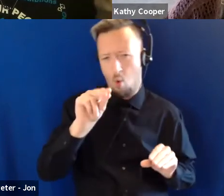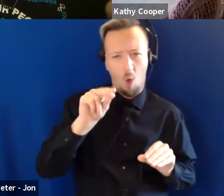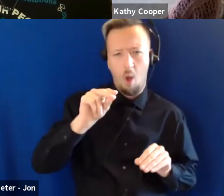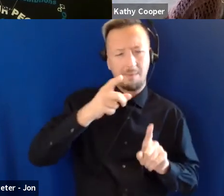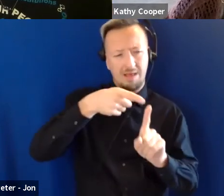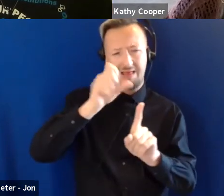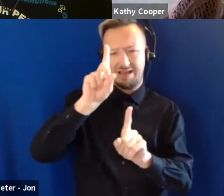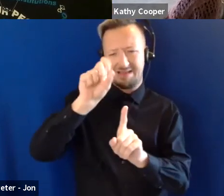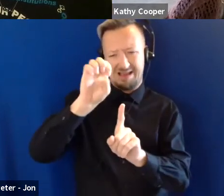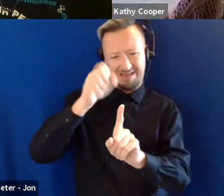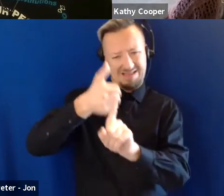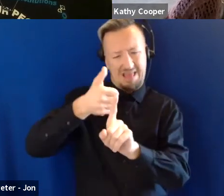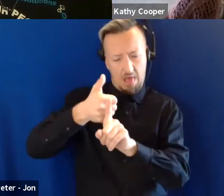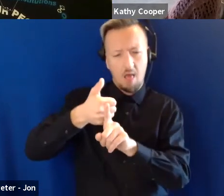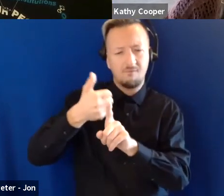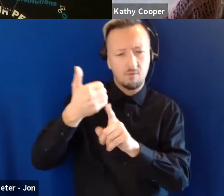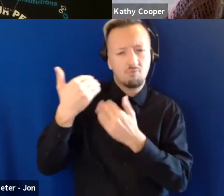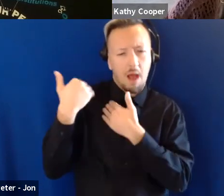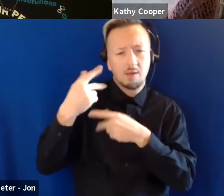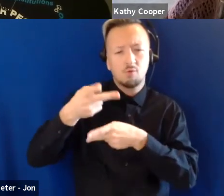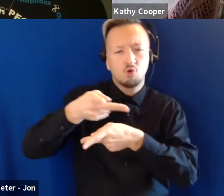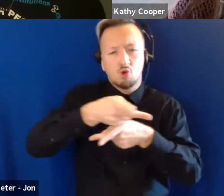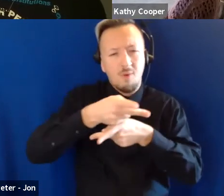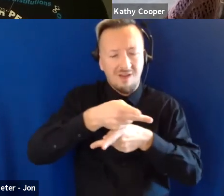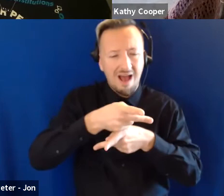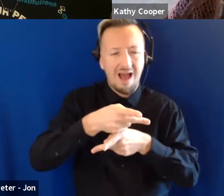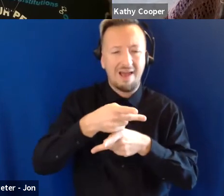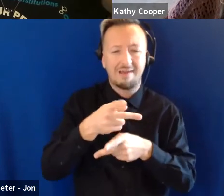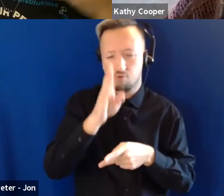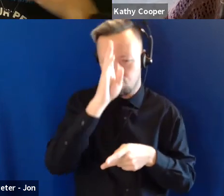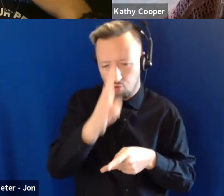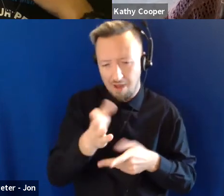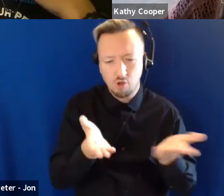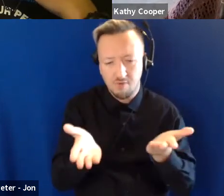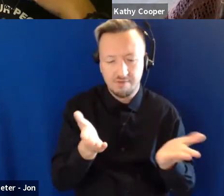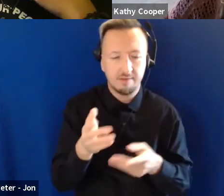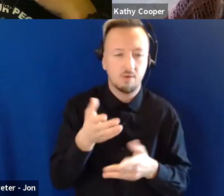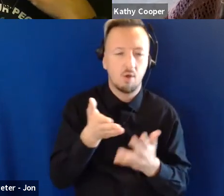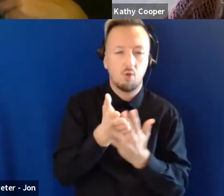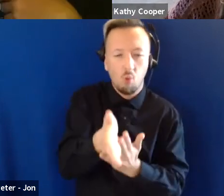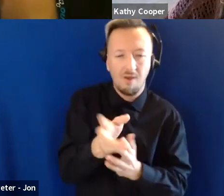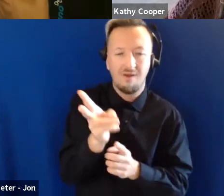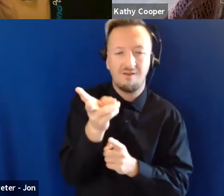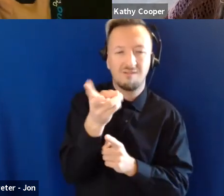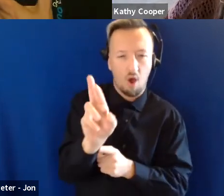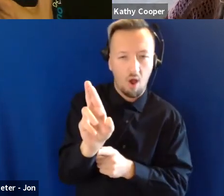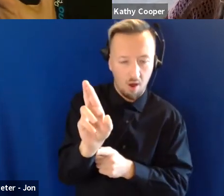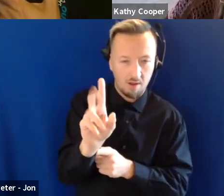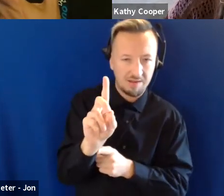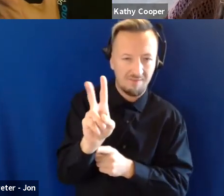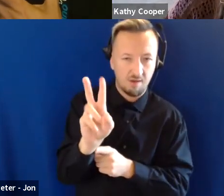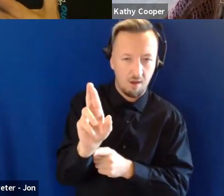supervise direct services, through the Department of Vocational Rehabilitation. So they